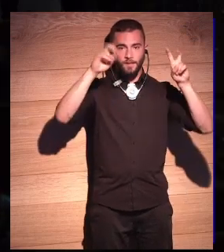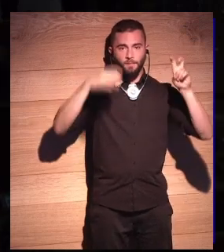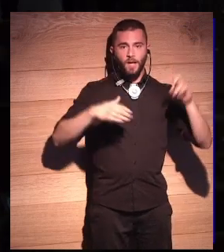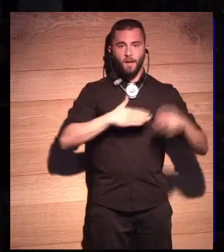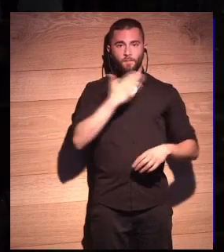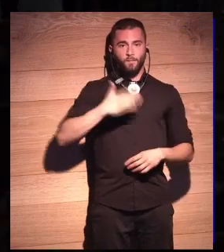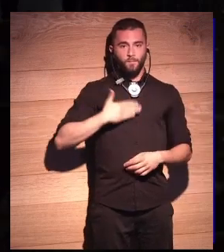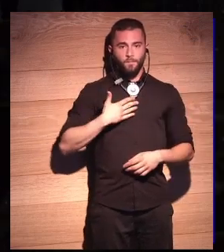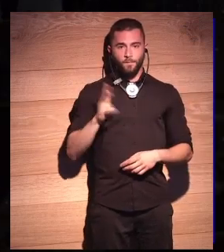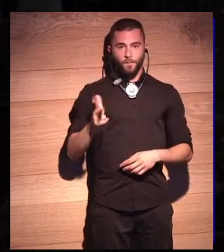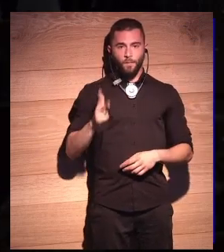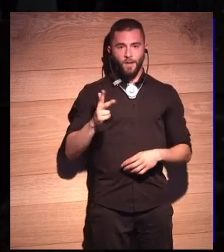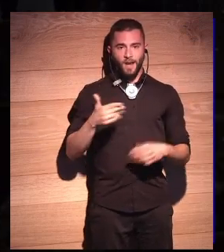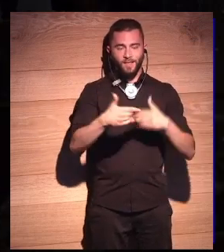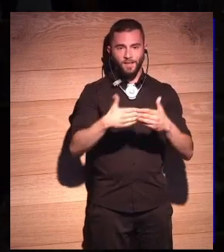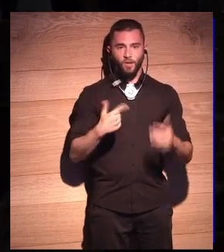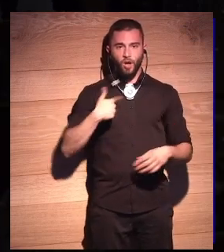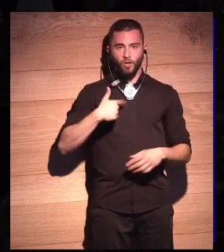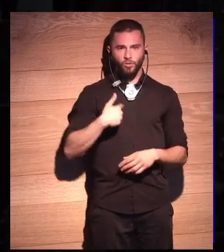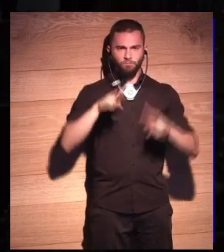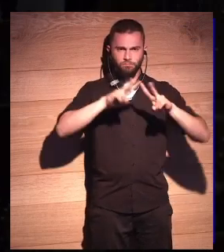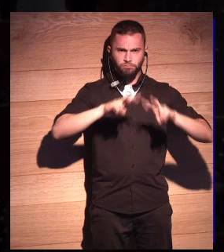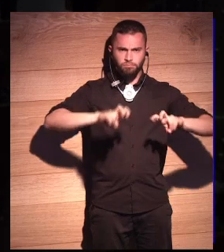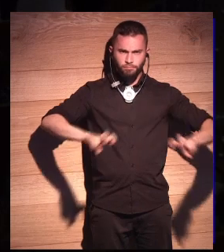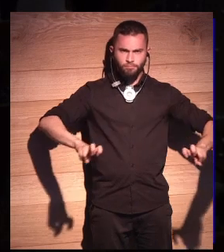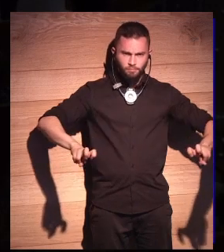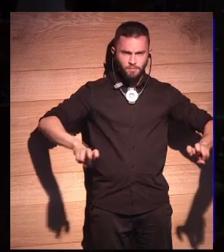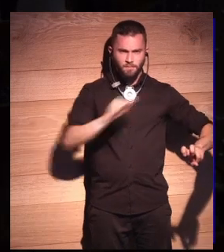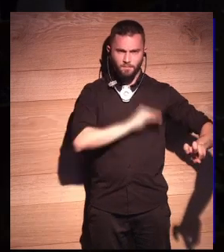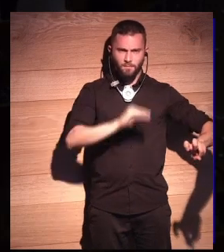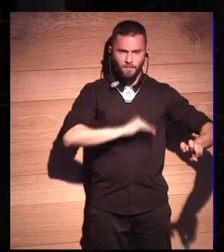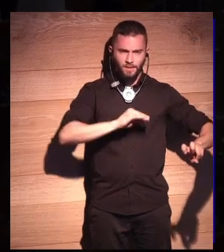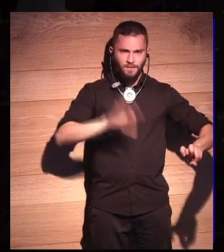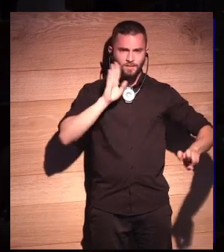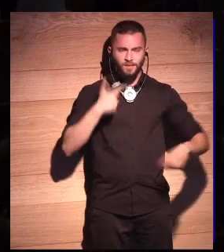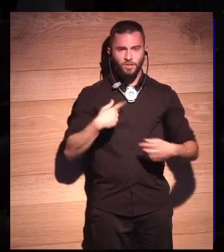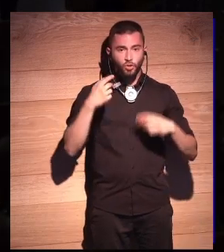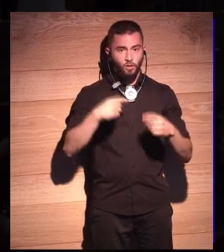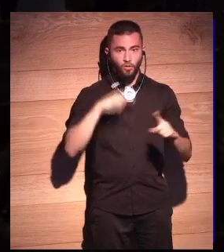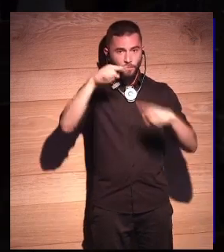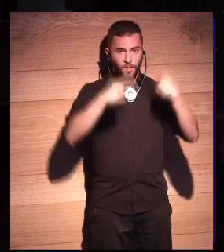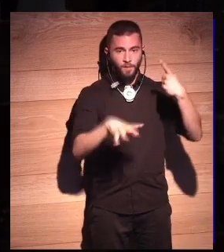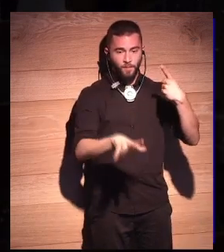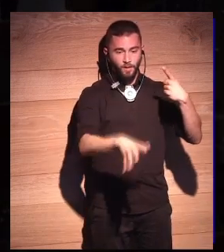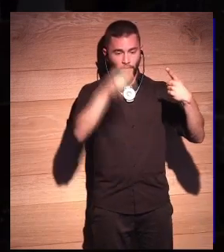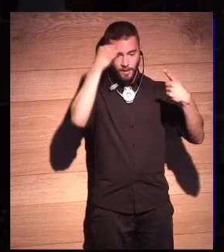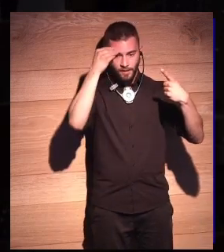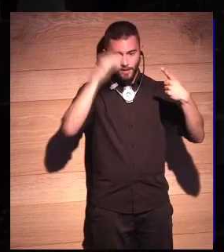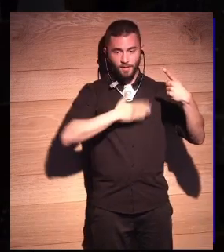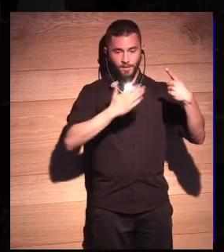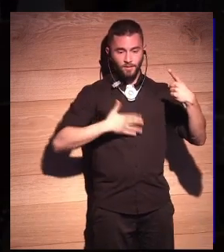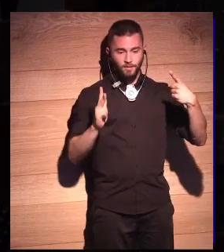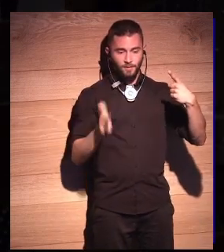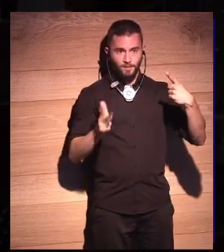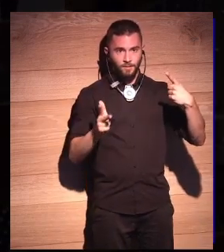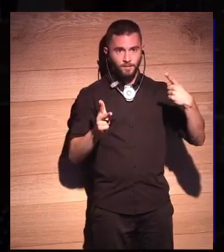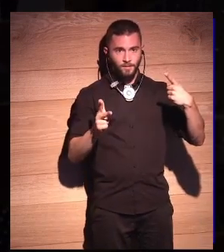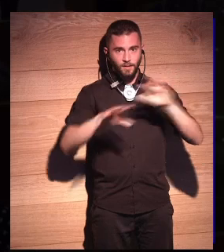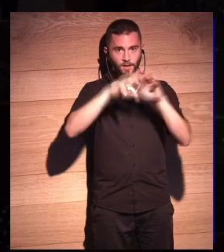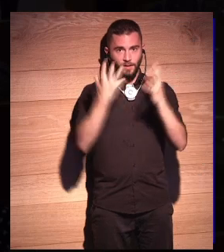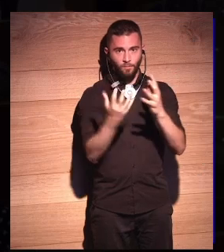about industrial property or intellectual property. I found out about this, many things. And the first thing is to understand that industrial property is not possible